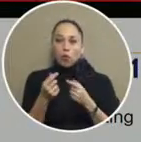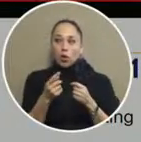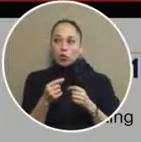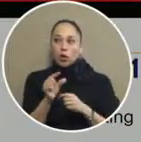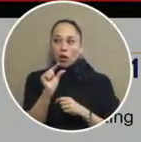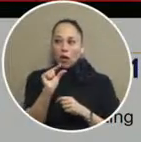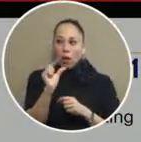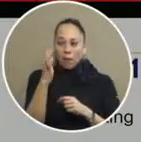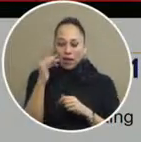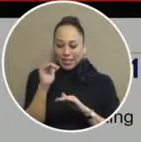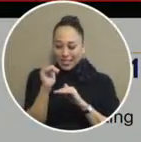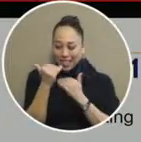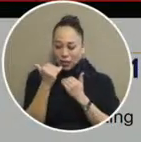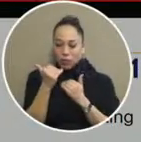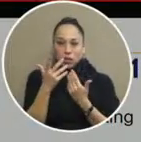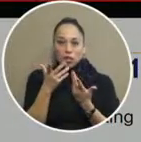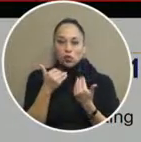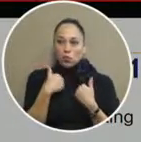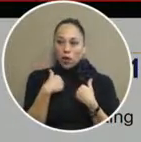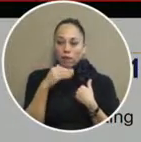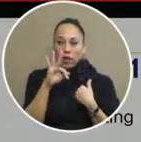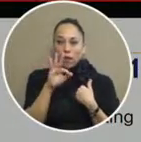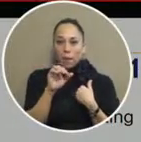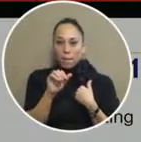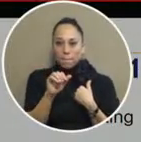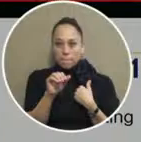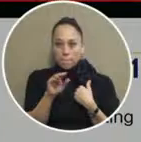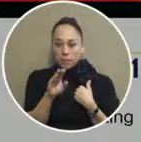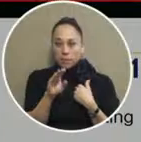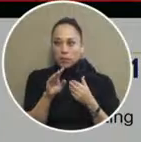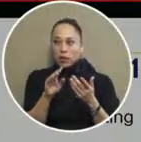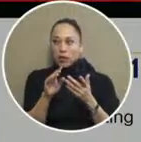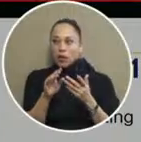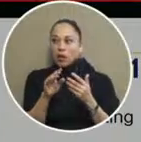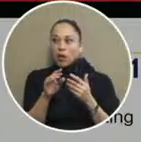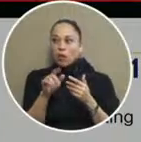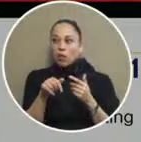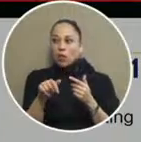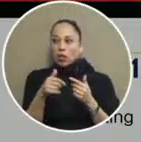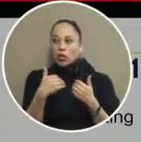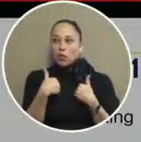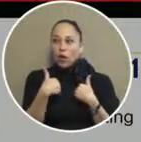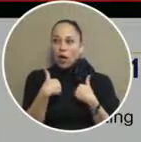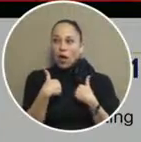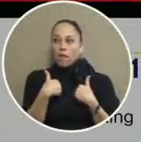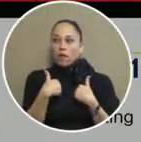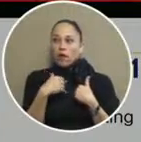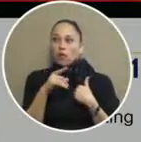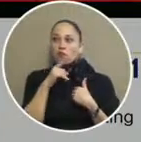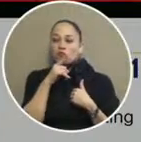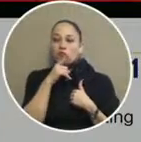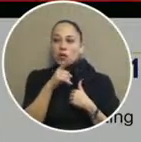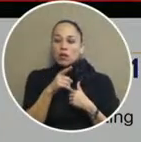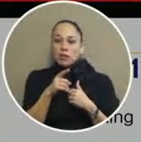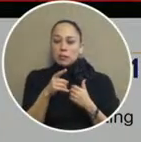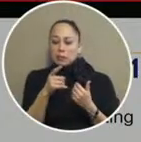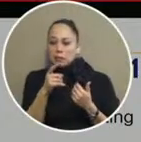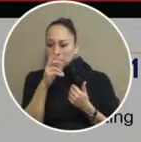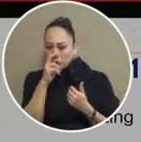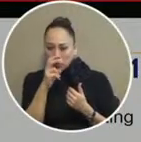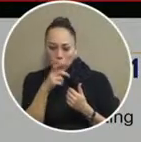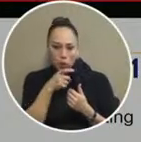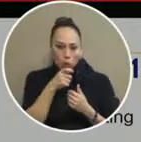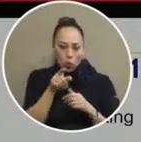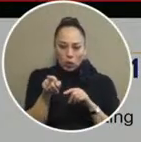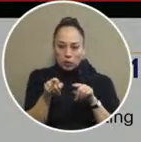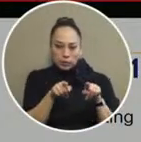because of the limitations that we have by the FDA, CDC restrictions, because we needed to have very strict criteria and how we were going to